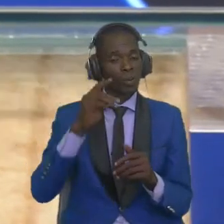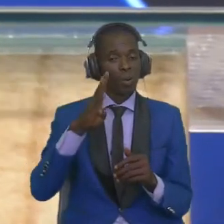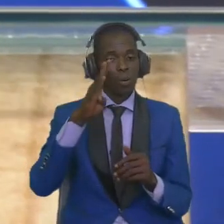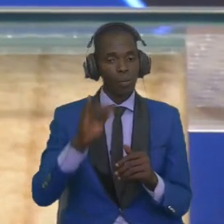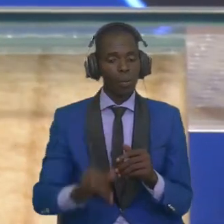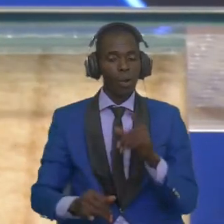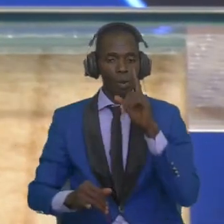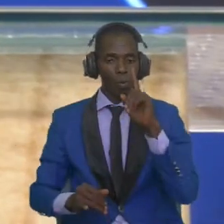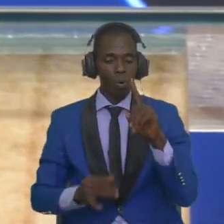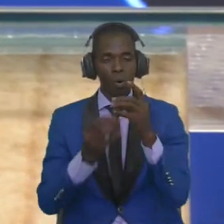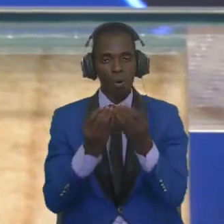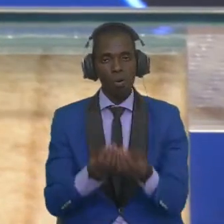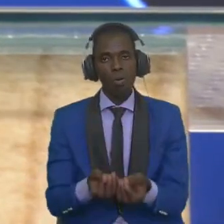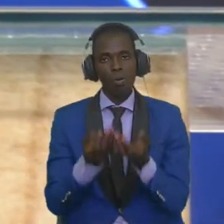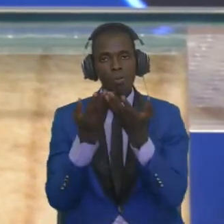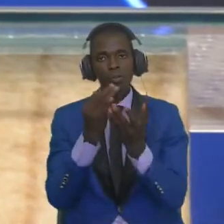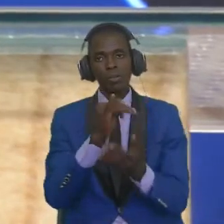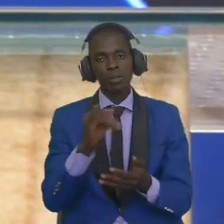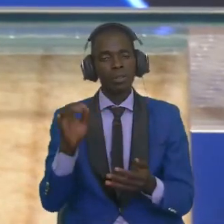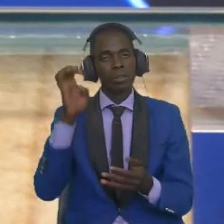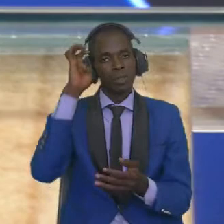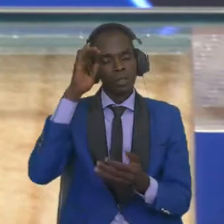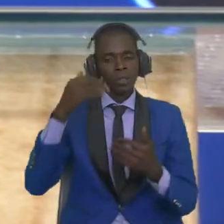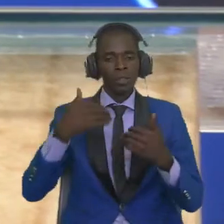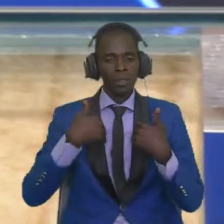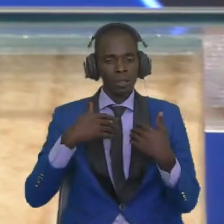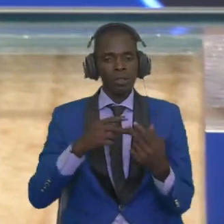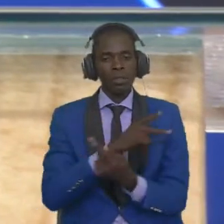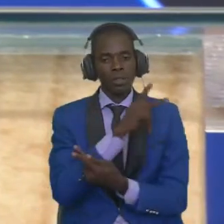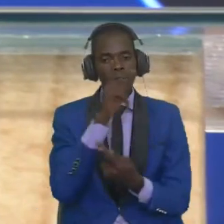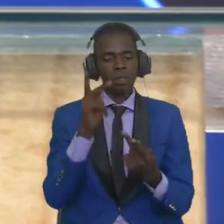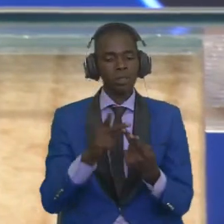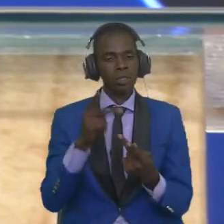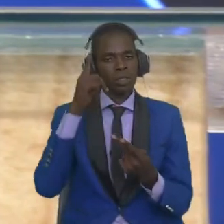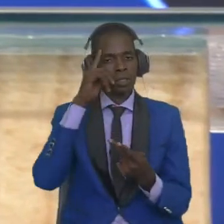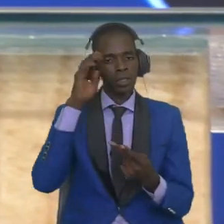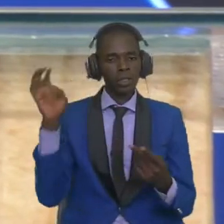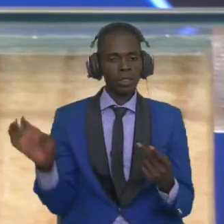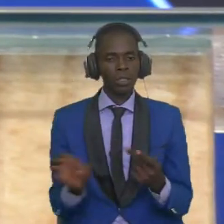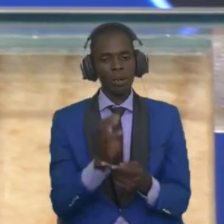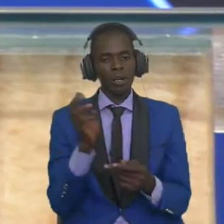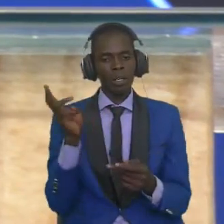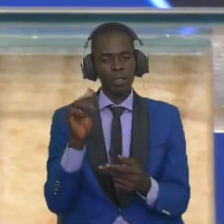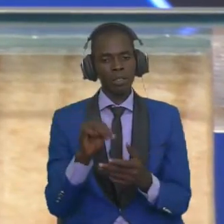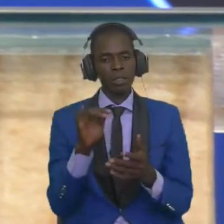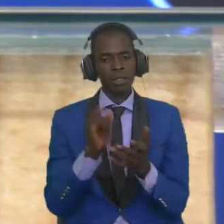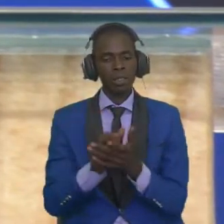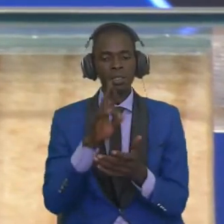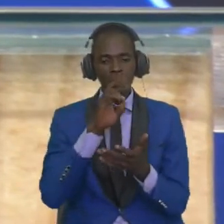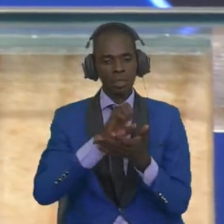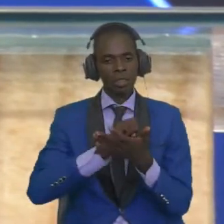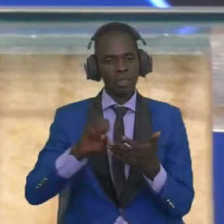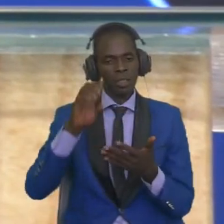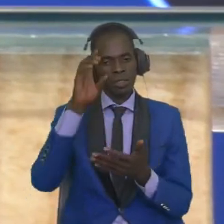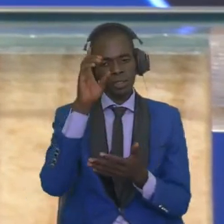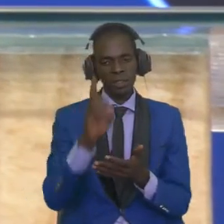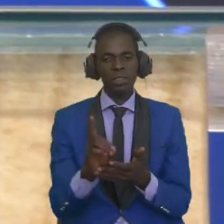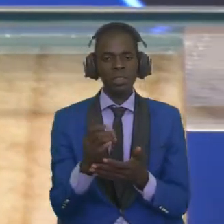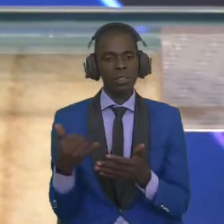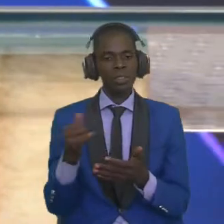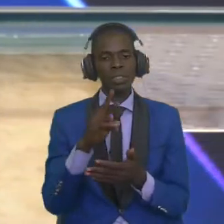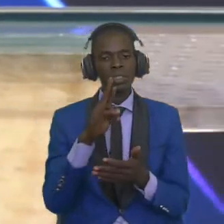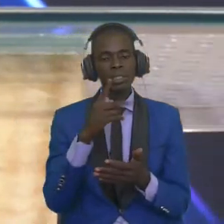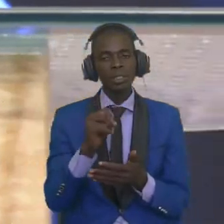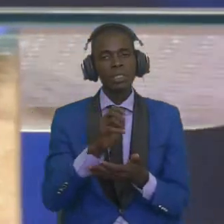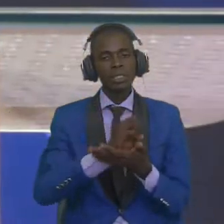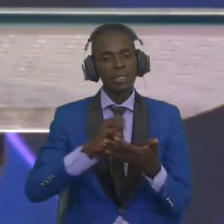one offering he has perfected forever them that are sanctified. There's